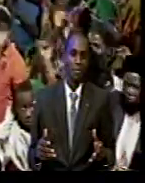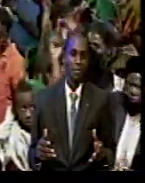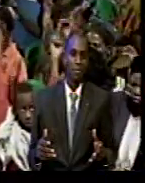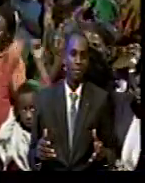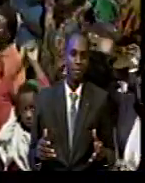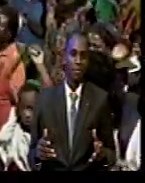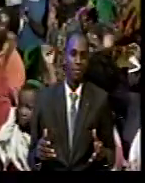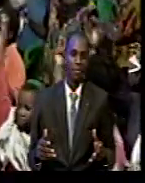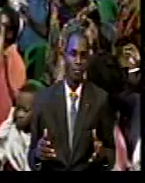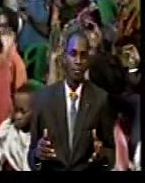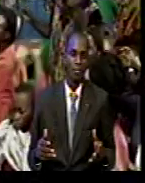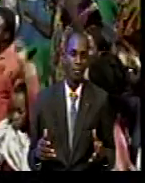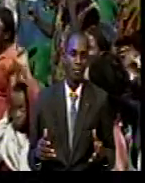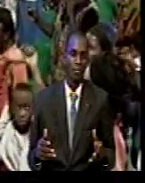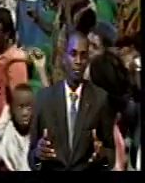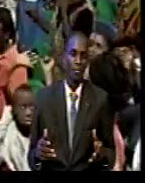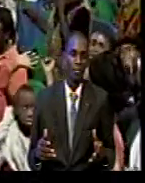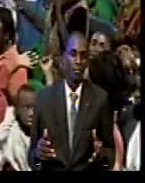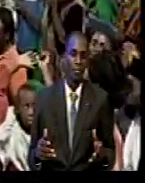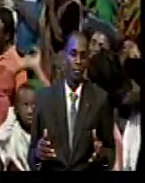praised.